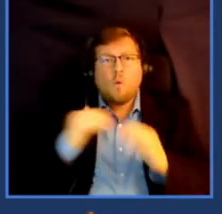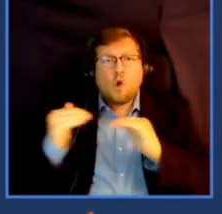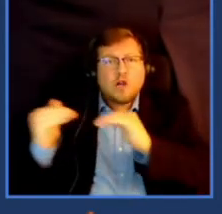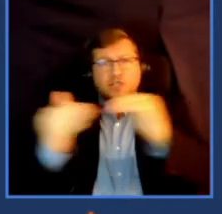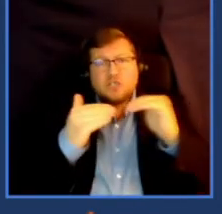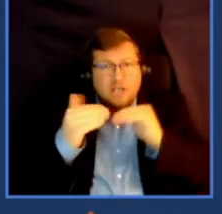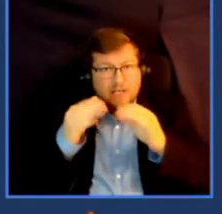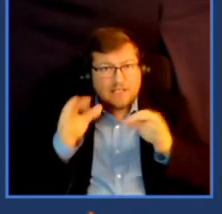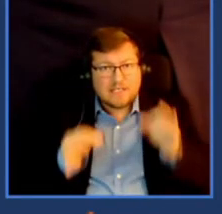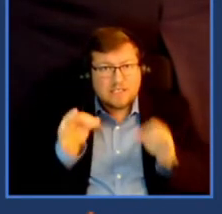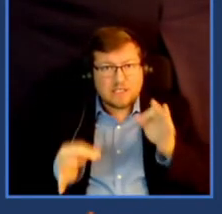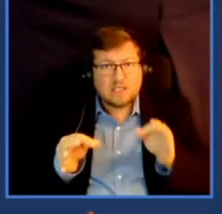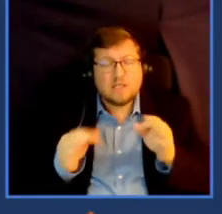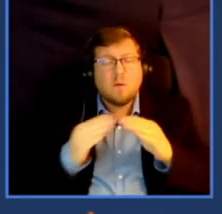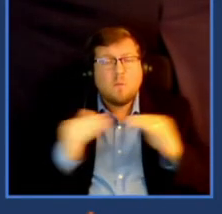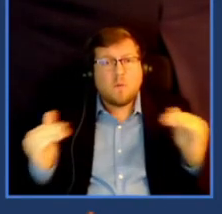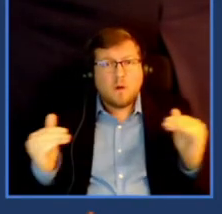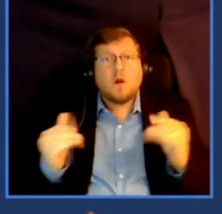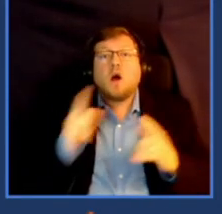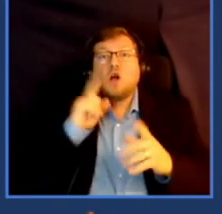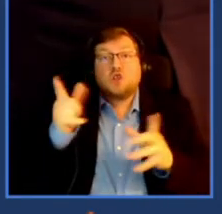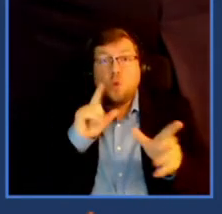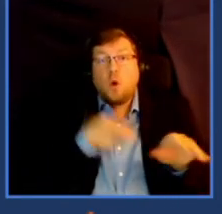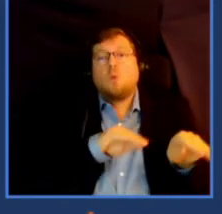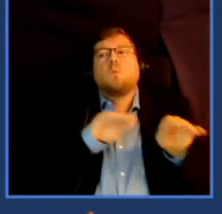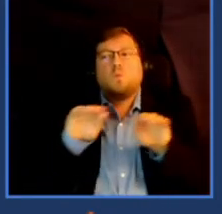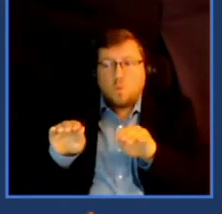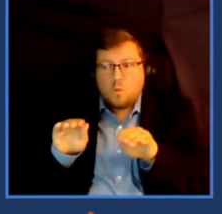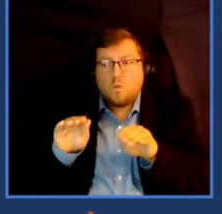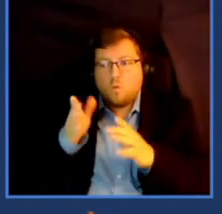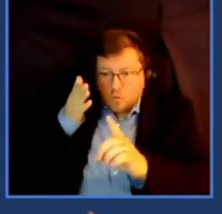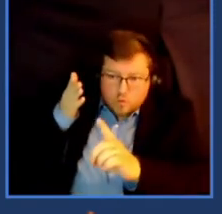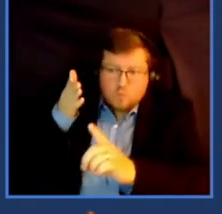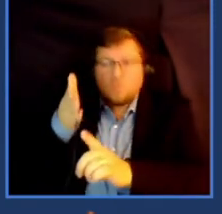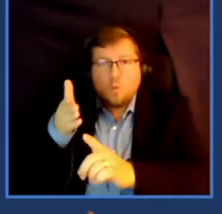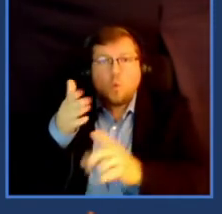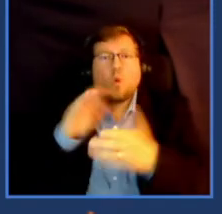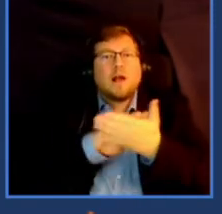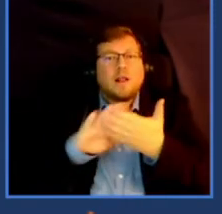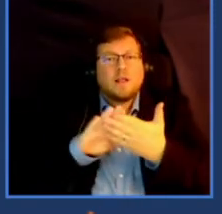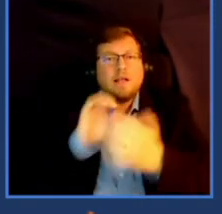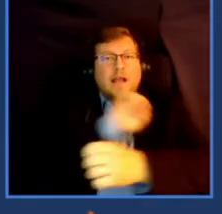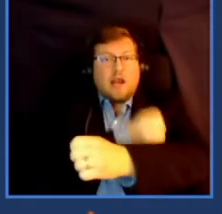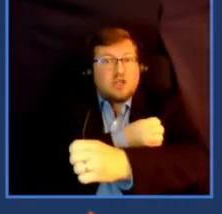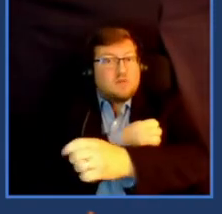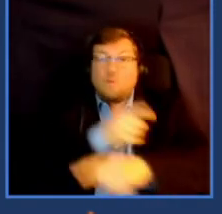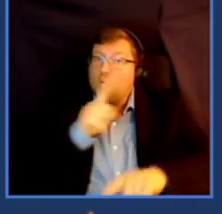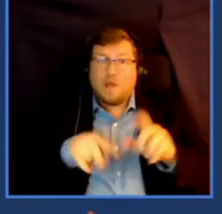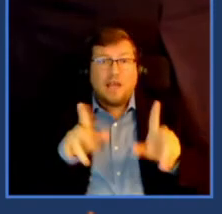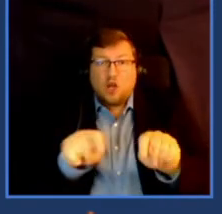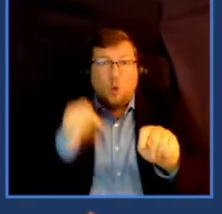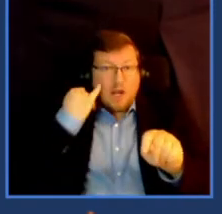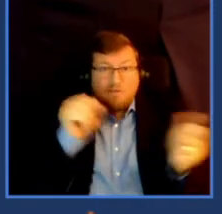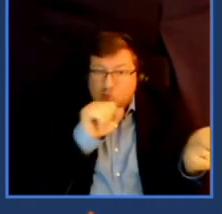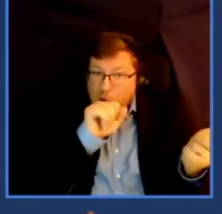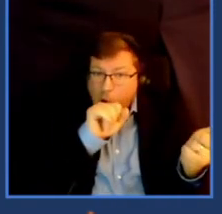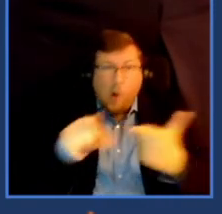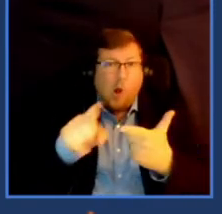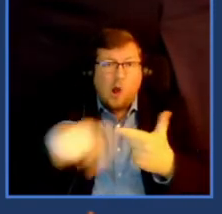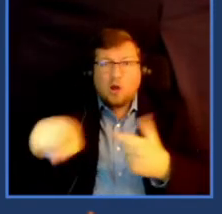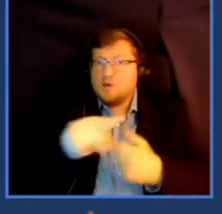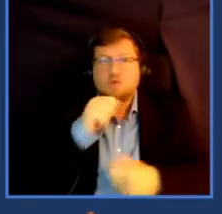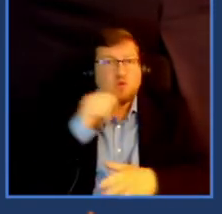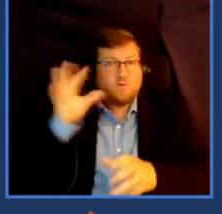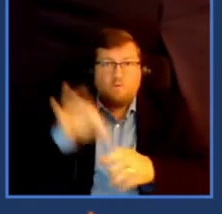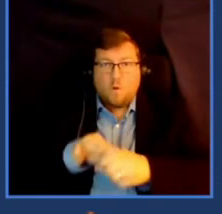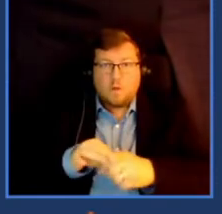energy. However, none of this can be done if we don't all vote. Whether this is your first